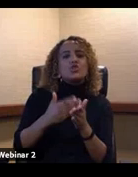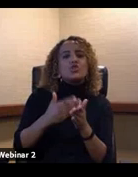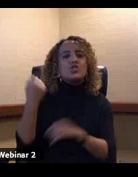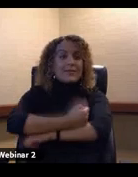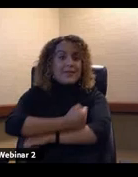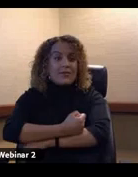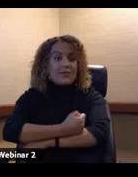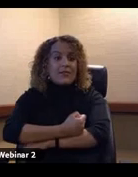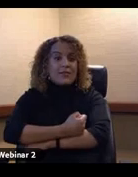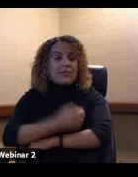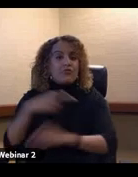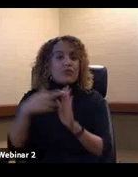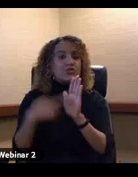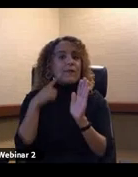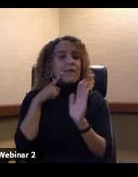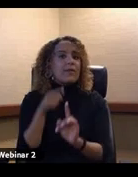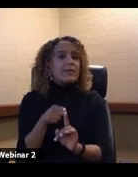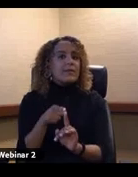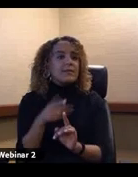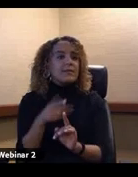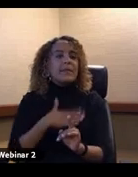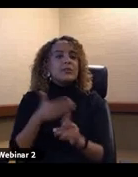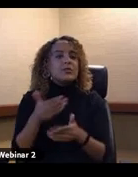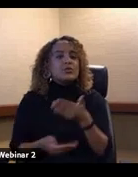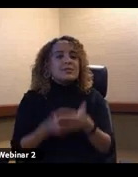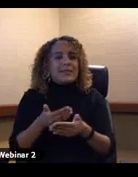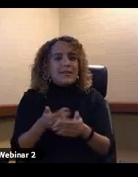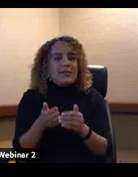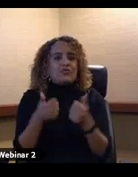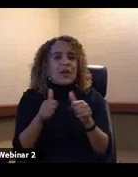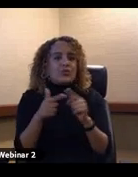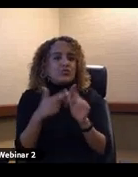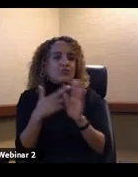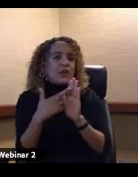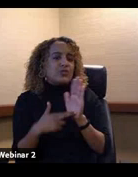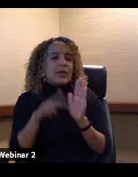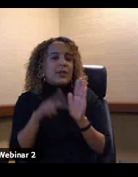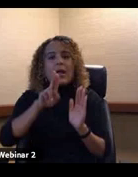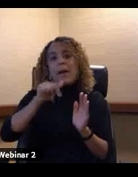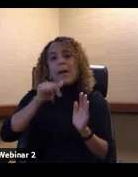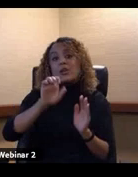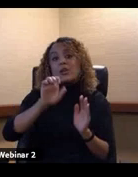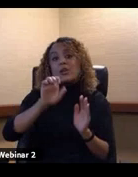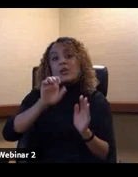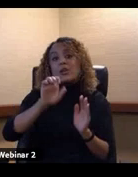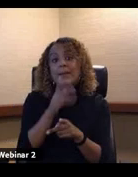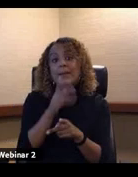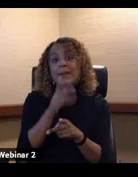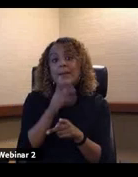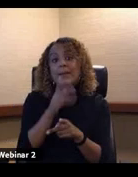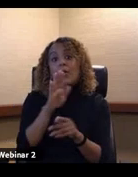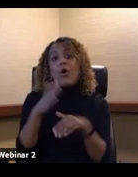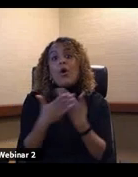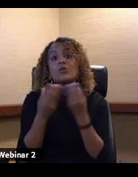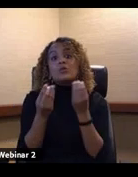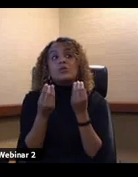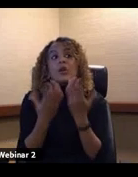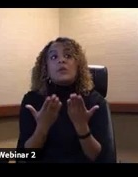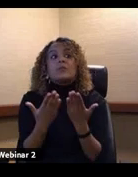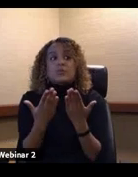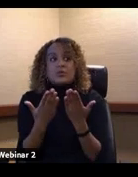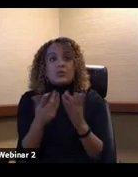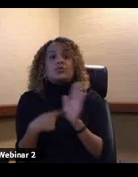with developing or registering for this. Please proceed with trying to register or update your information and keep all documentation